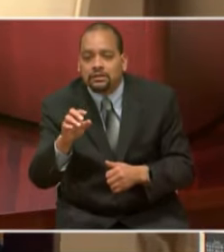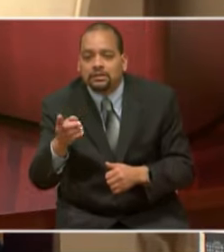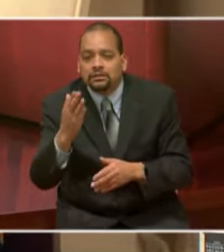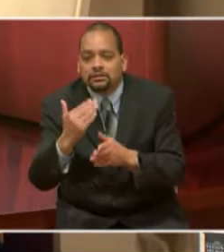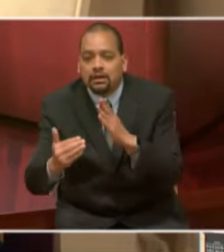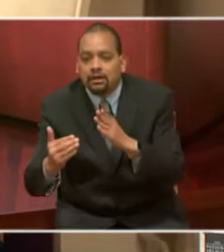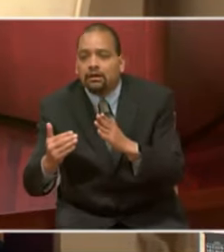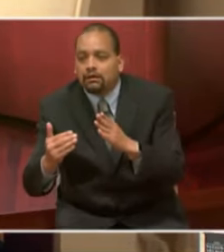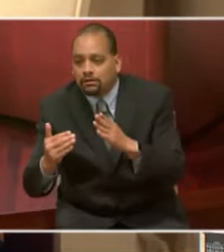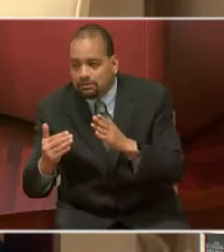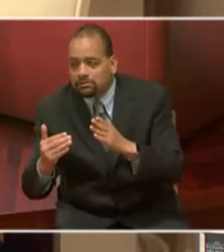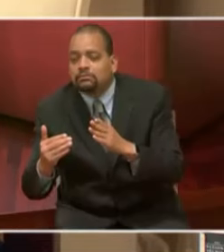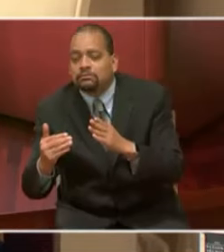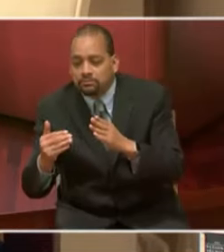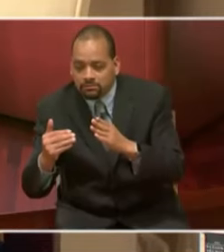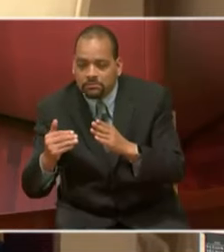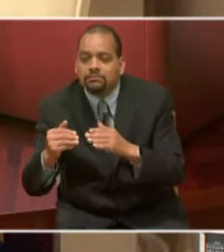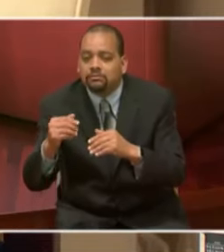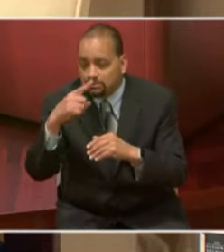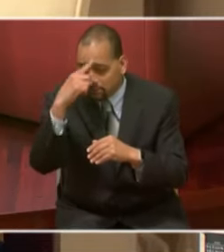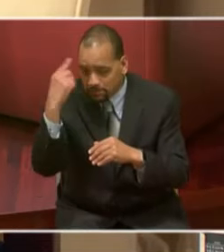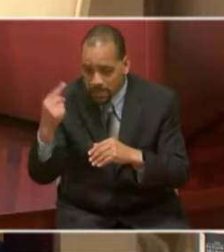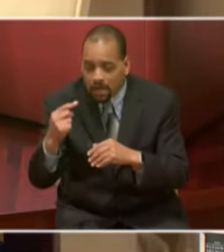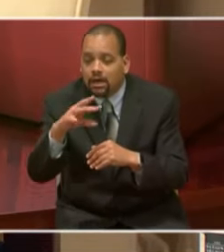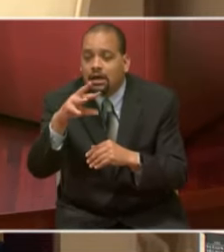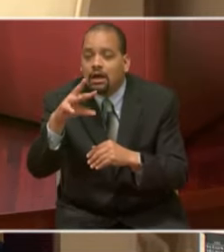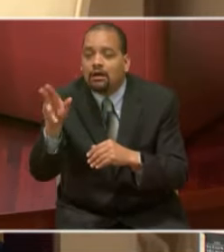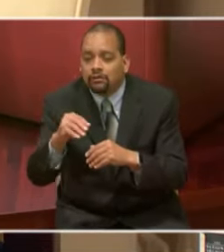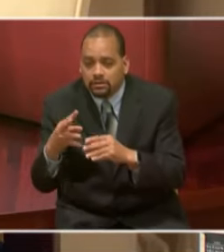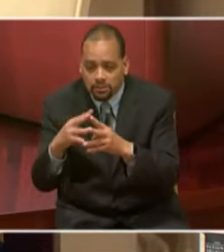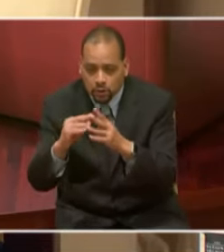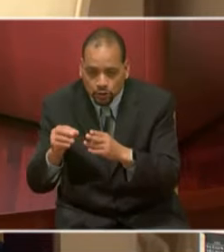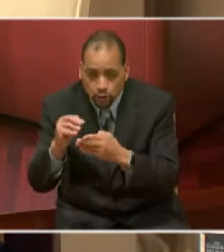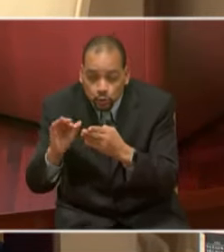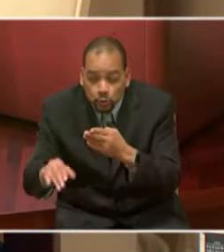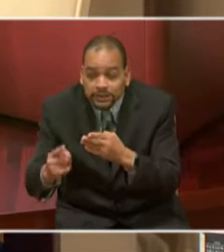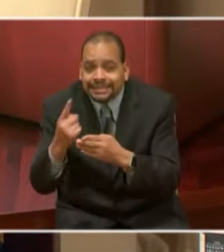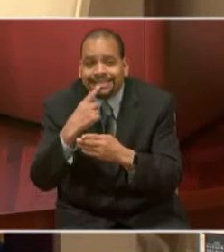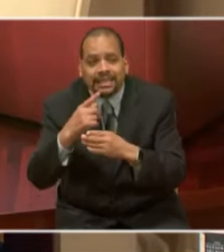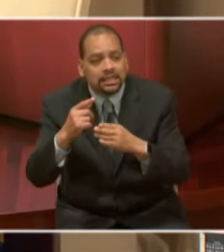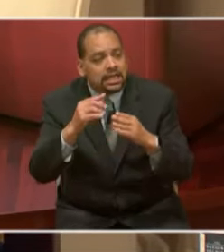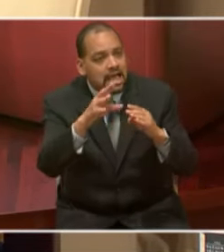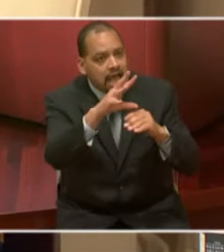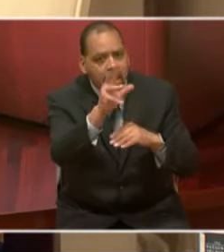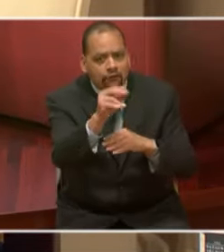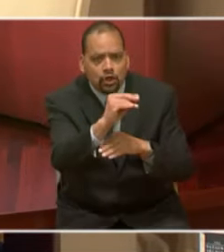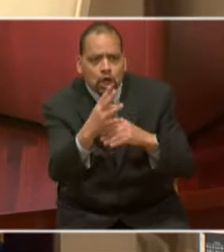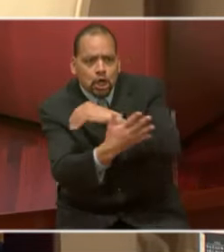How are you doing? Thank you. Good to see you. Good to see you. How are you doing? And you know, and Nelson Mandela.